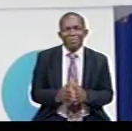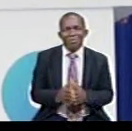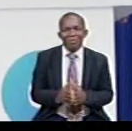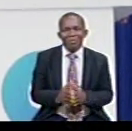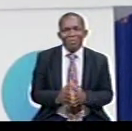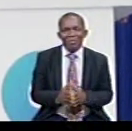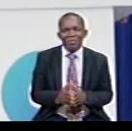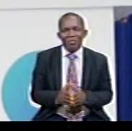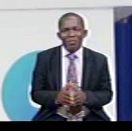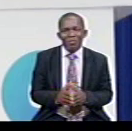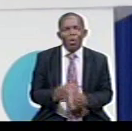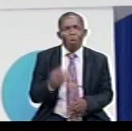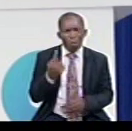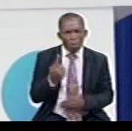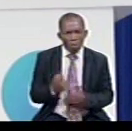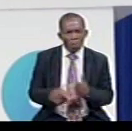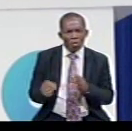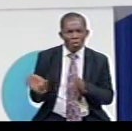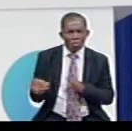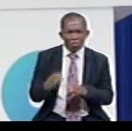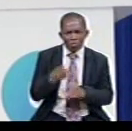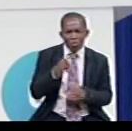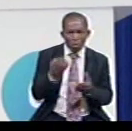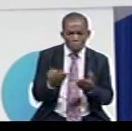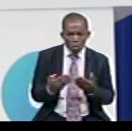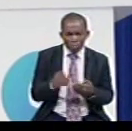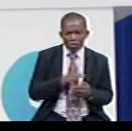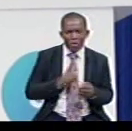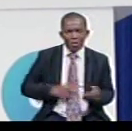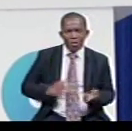What do you want the Lord to accomplish in your life?